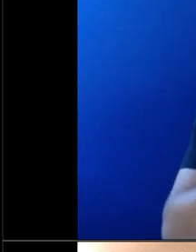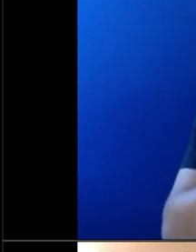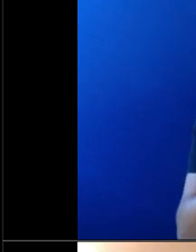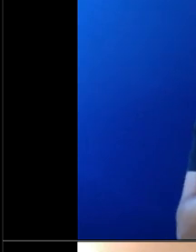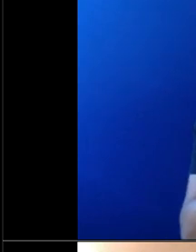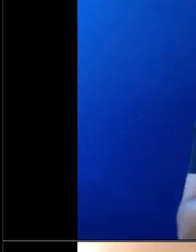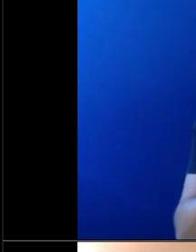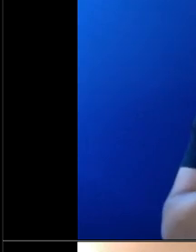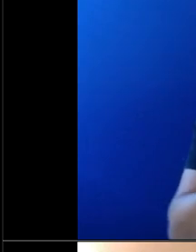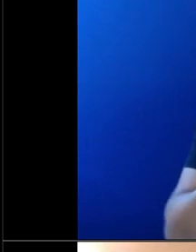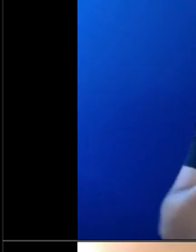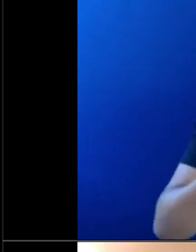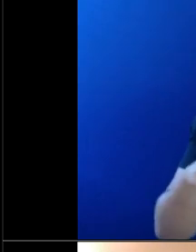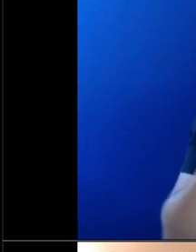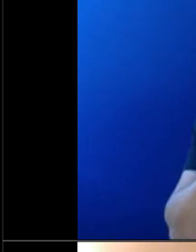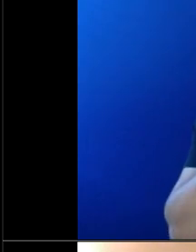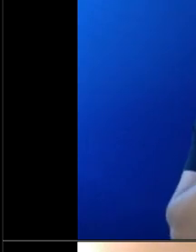question.